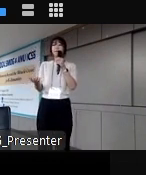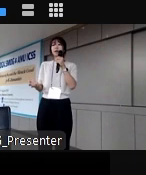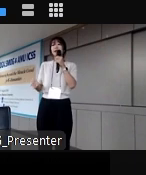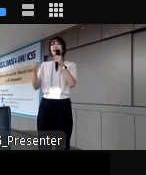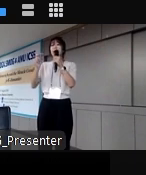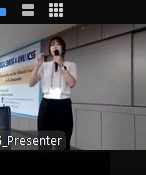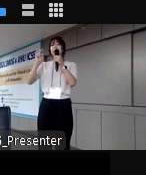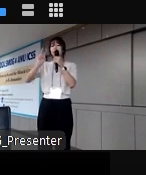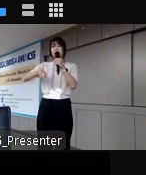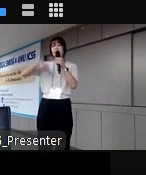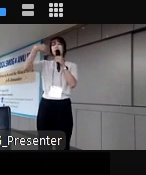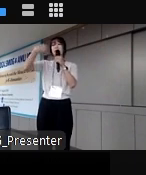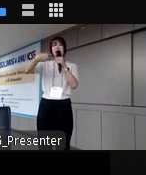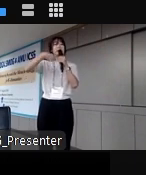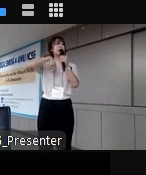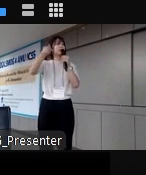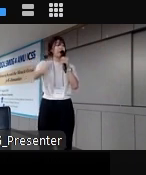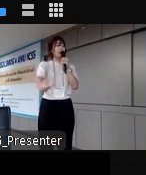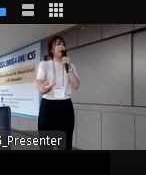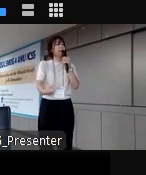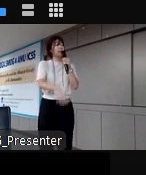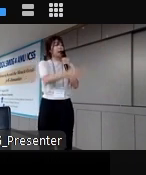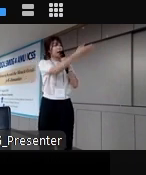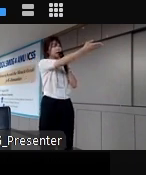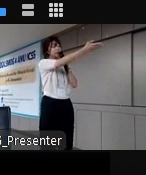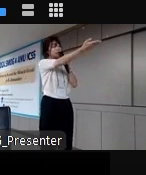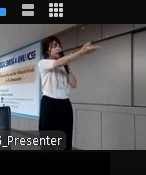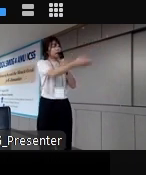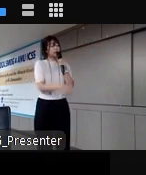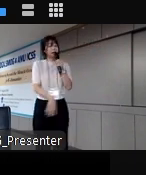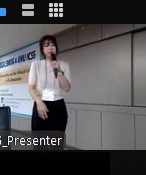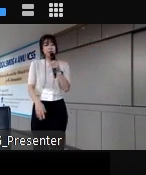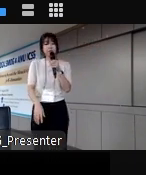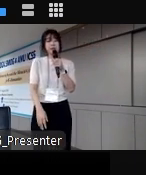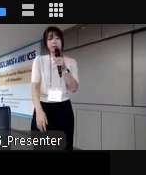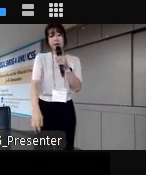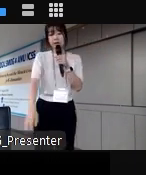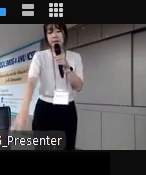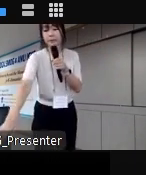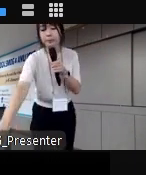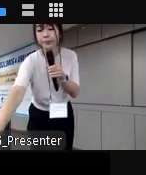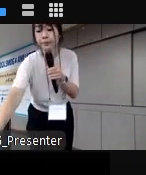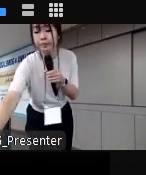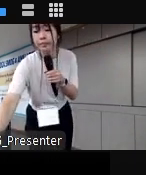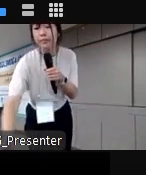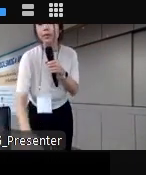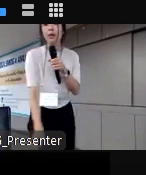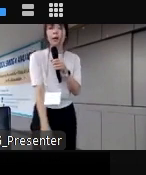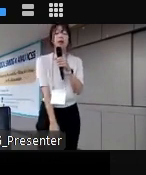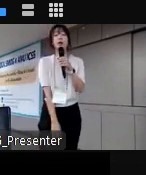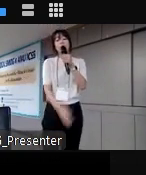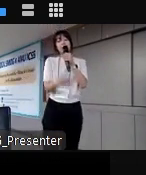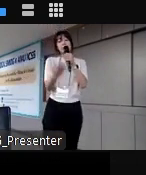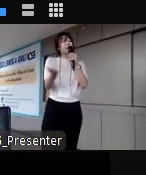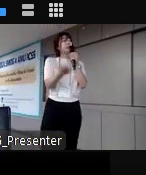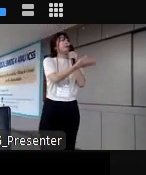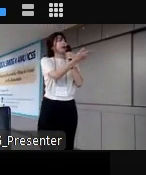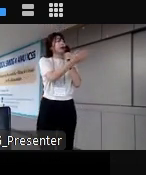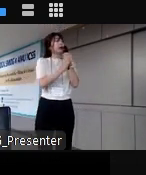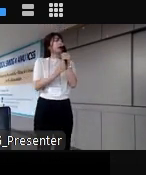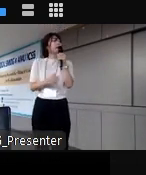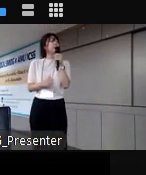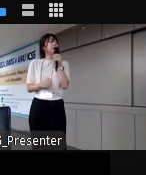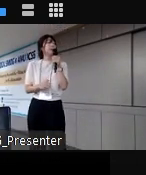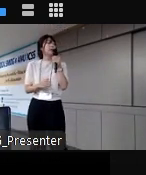water, and then now we have the sentence fall. And minus locus or plus locus. Same thing for